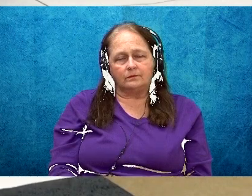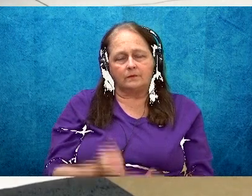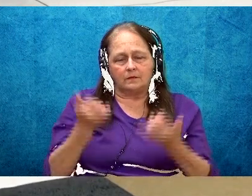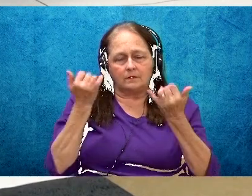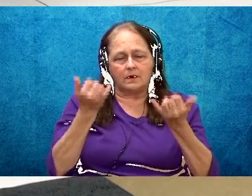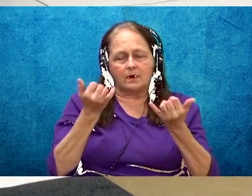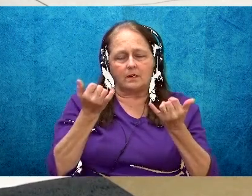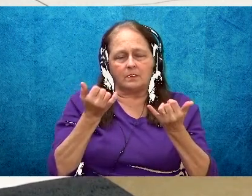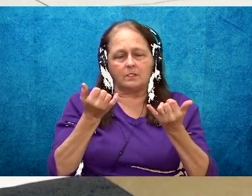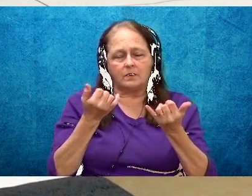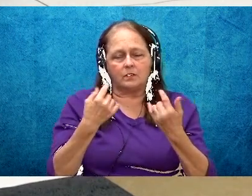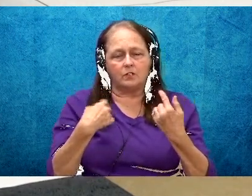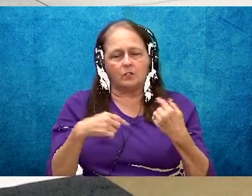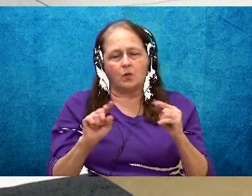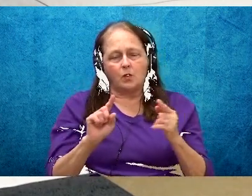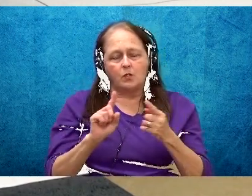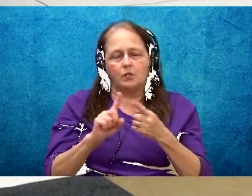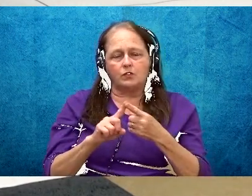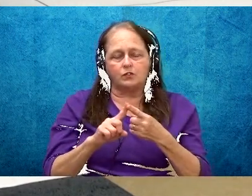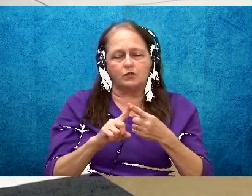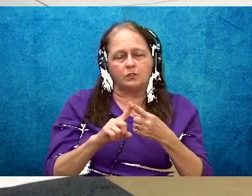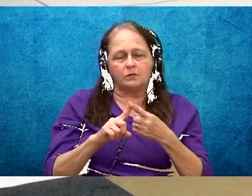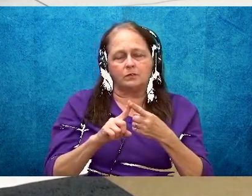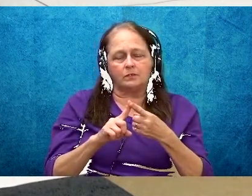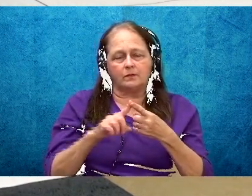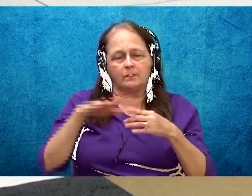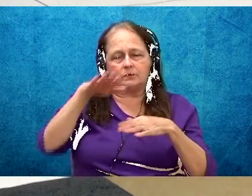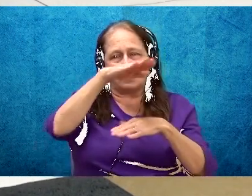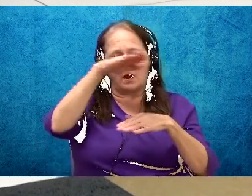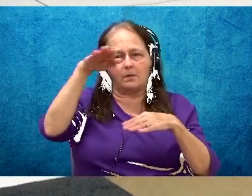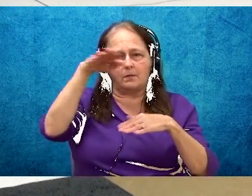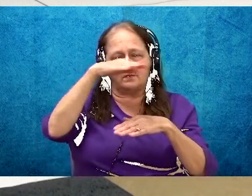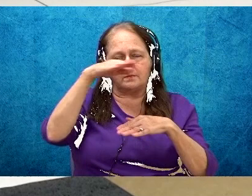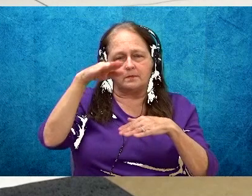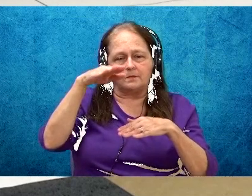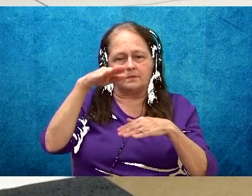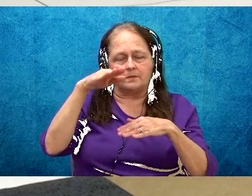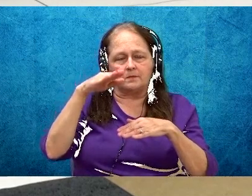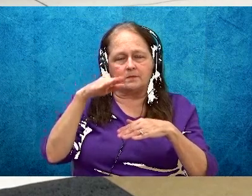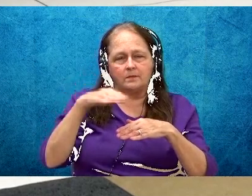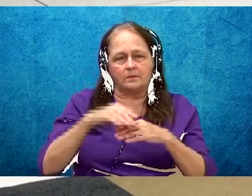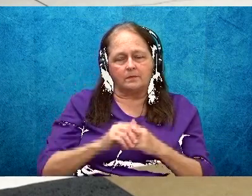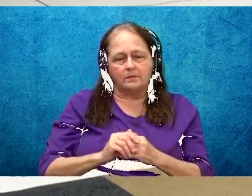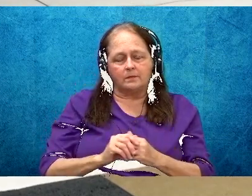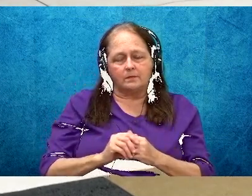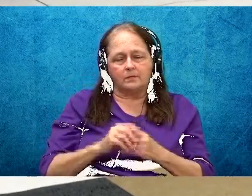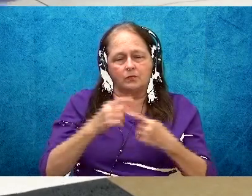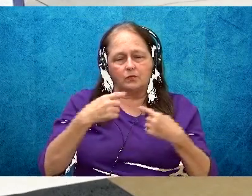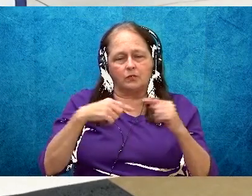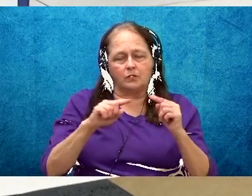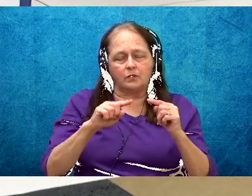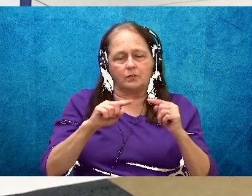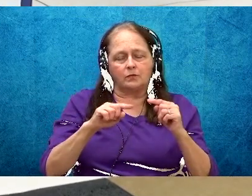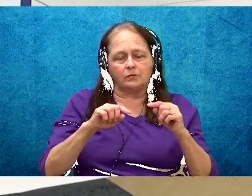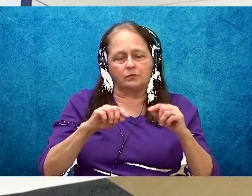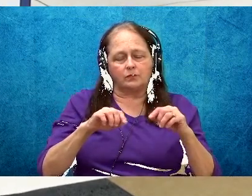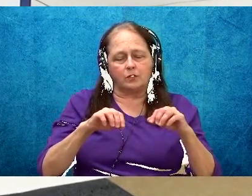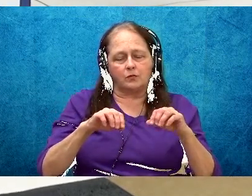Now go back up to the top. And what you're going to do is you're going to roll